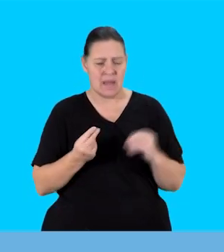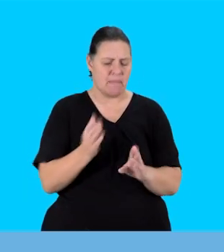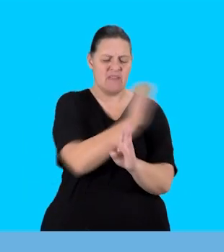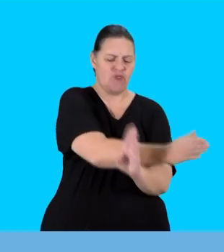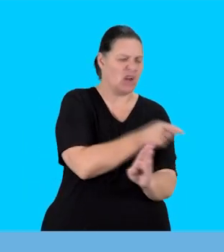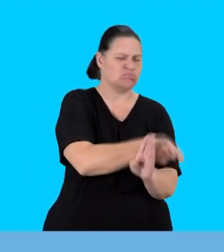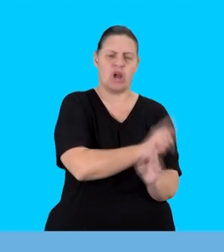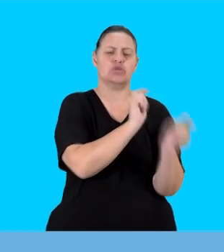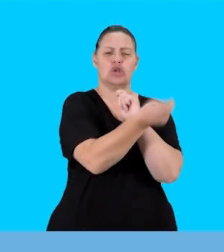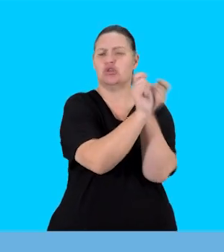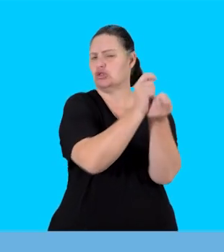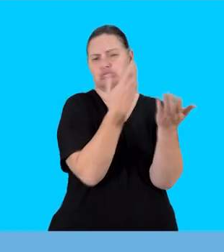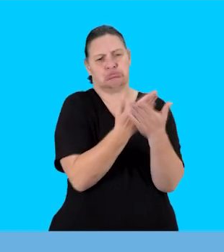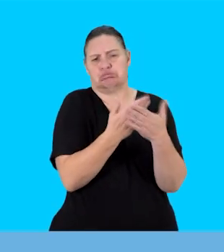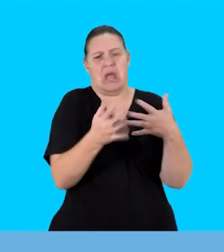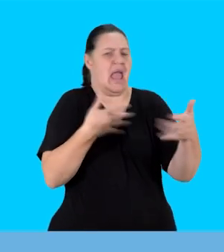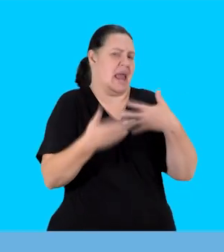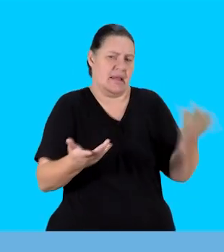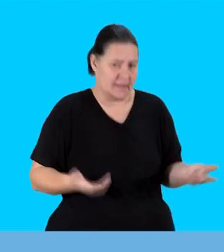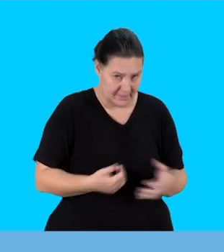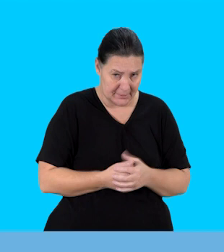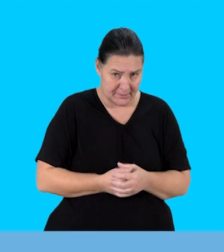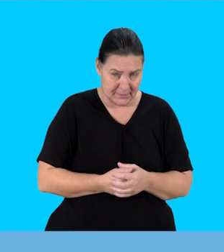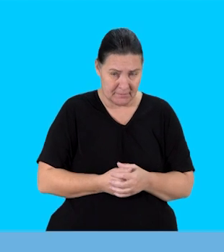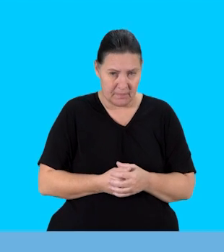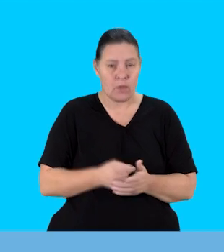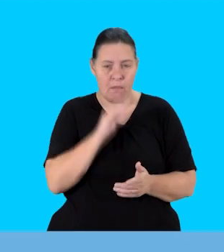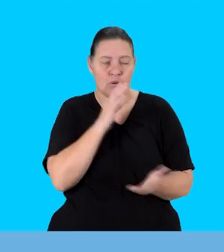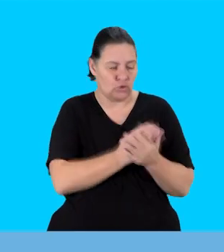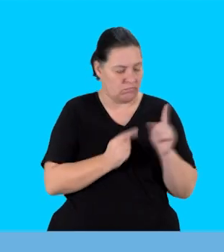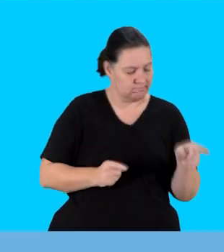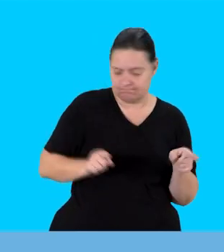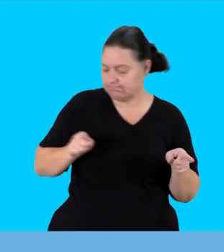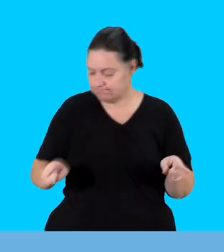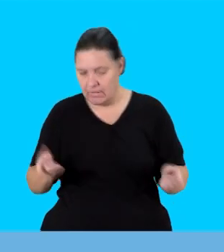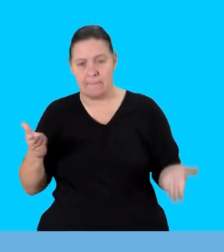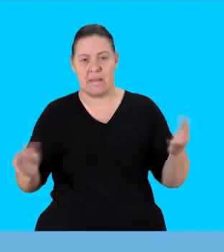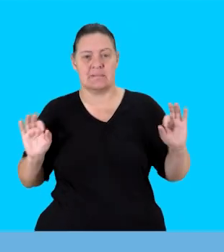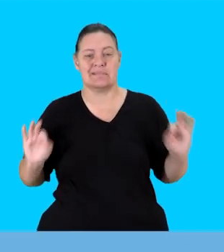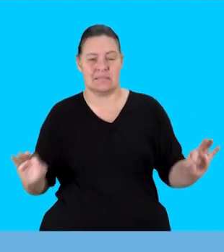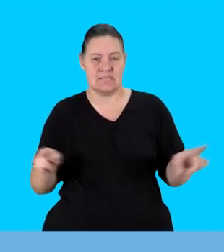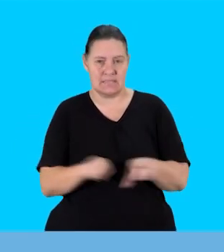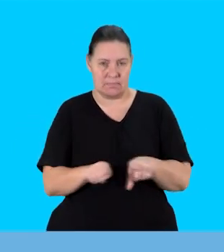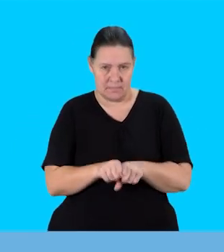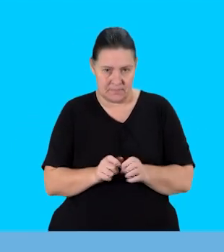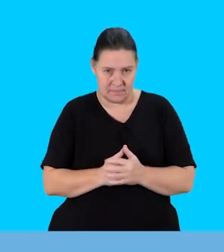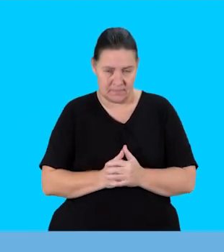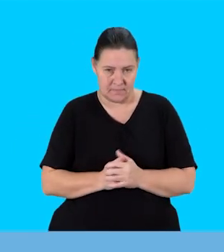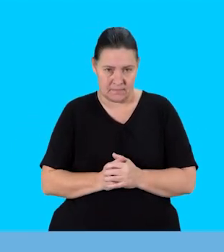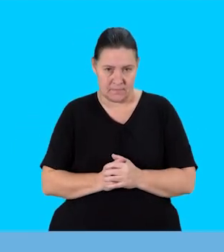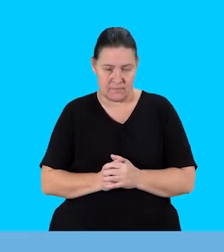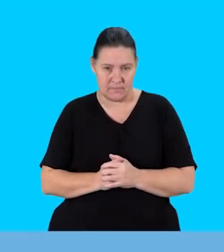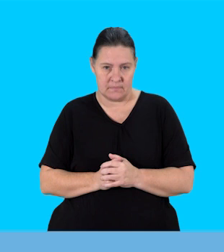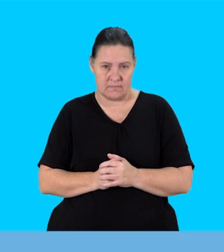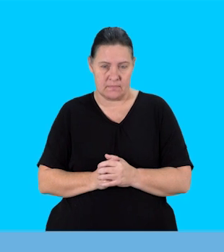touch the numbers in front of a chemical compound. In a case like this, the 2 here and the 2 there, we can change